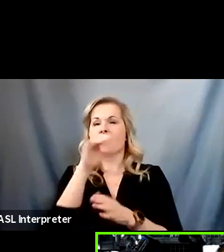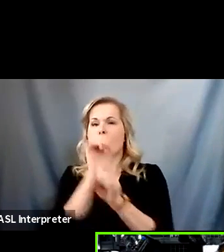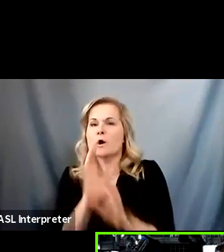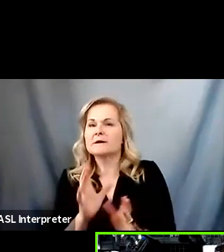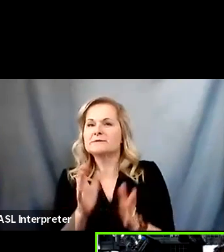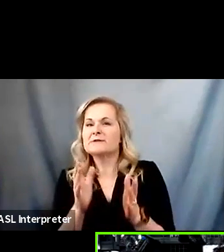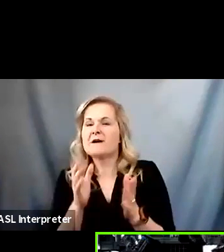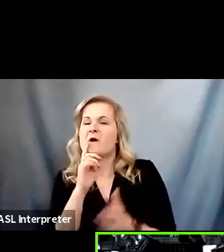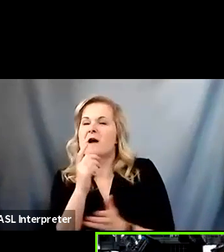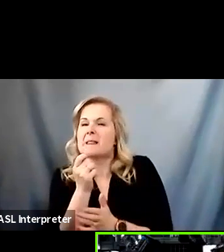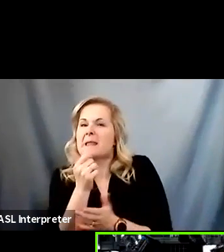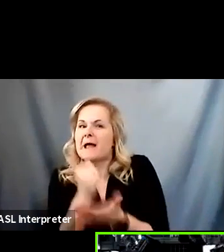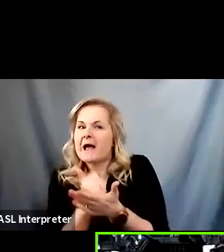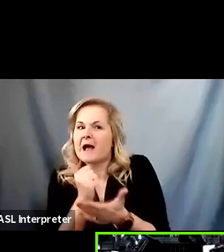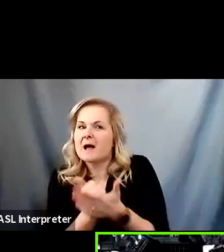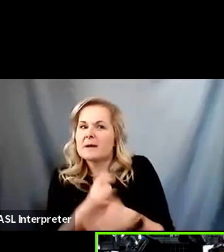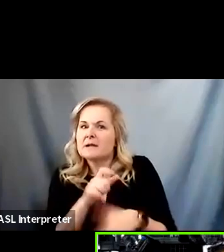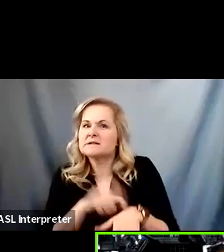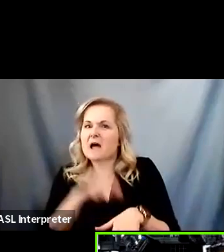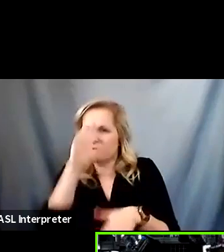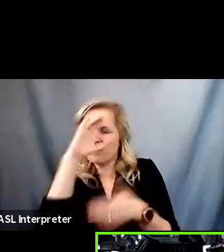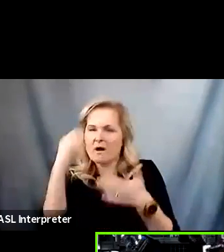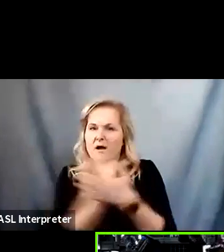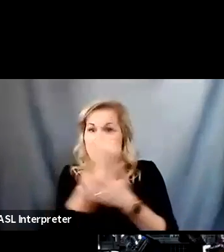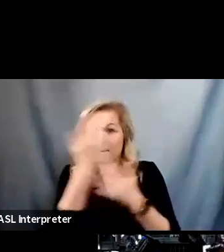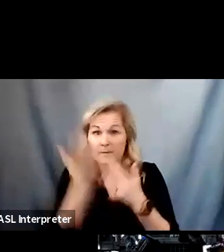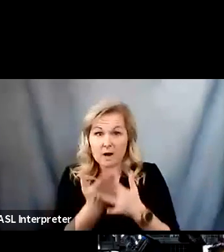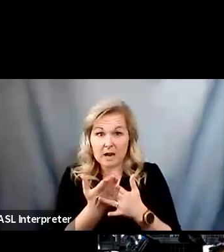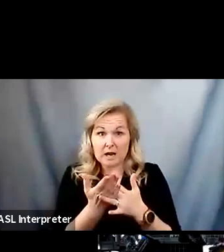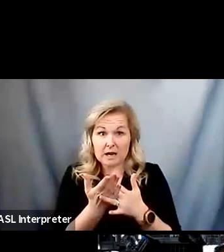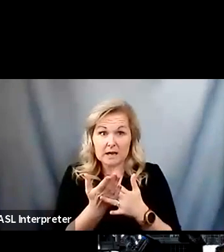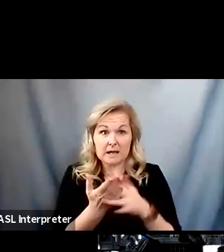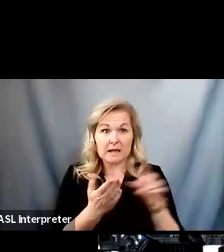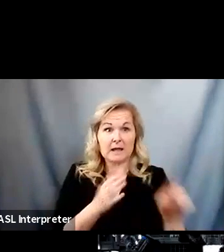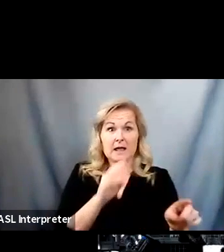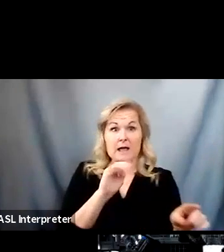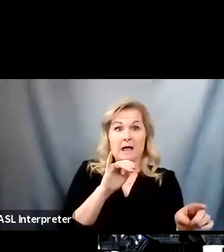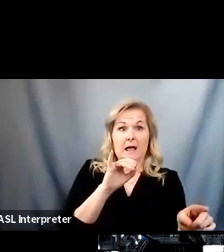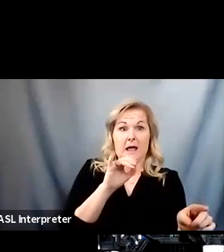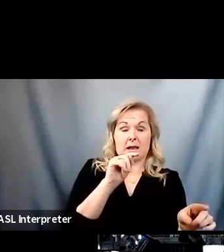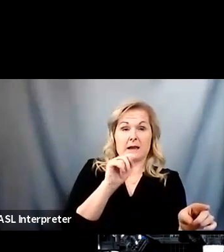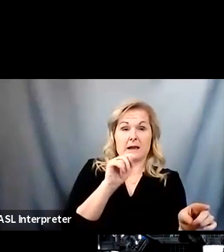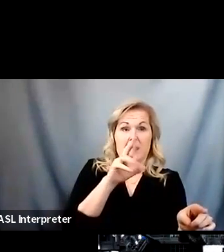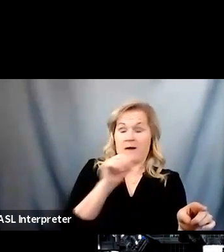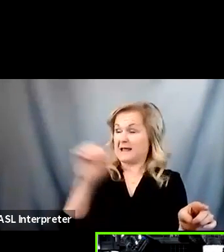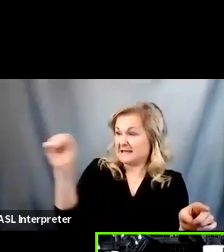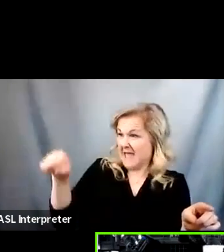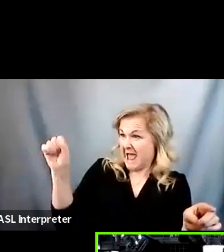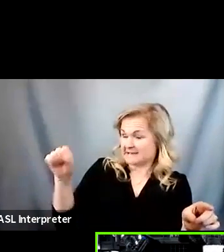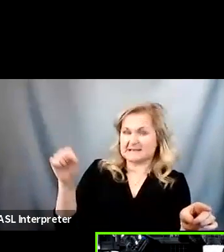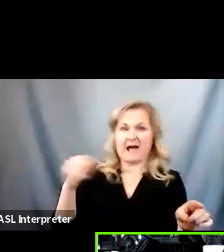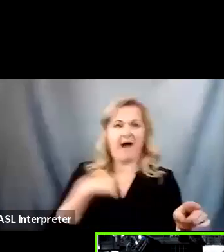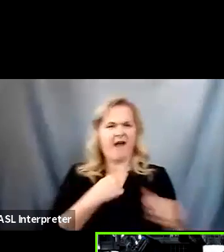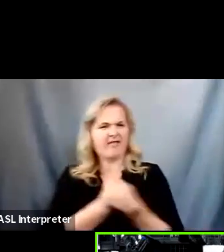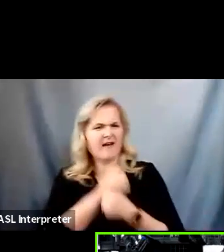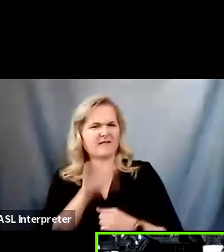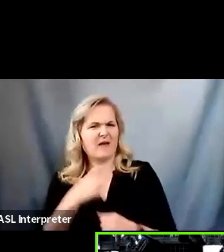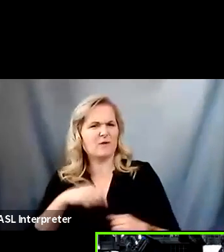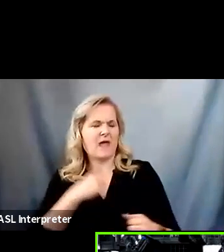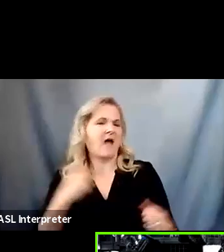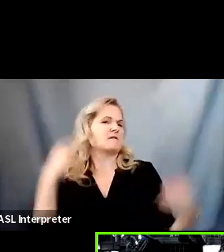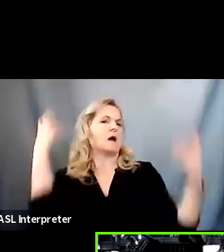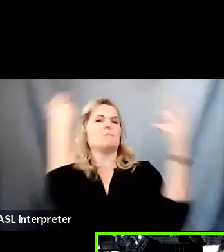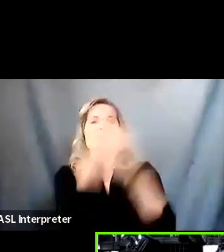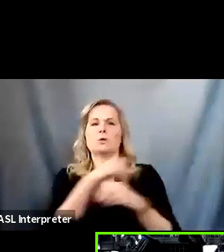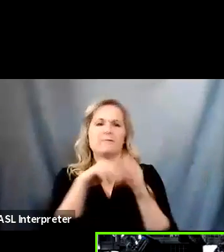help. Is it time for us to take a break? I was going to say, yes, it is. I love this. So we have beautifully